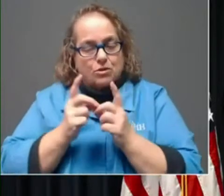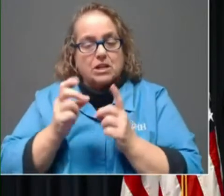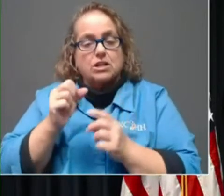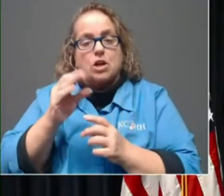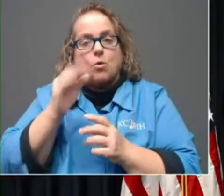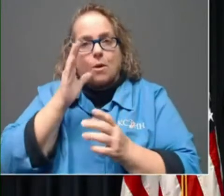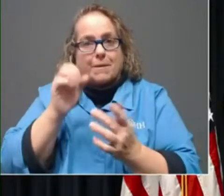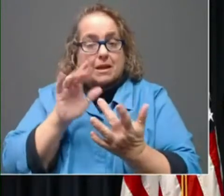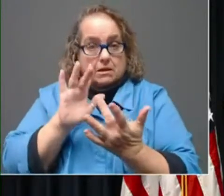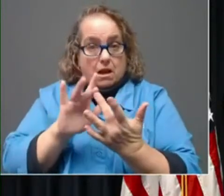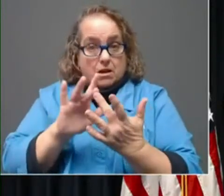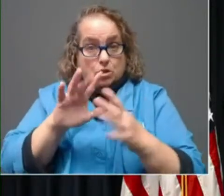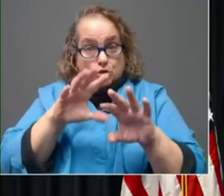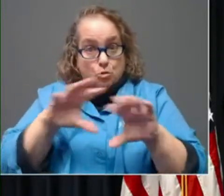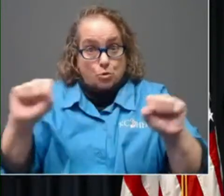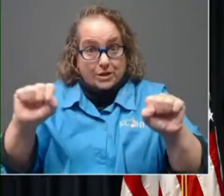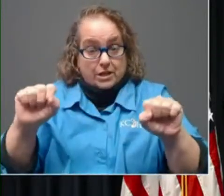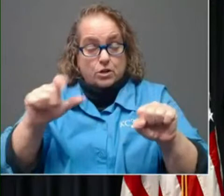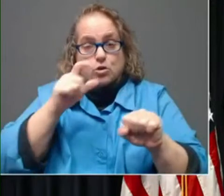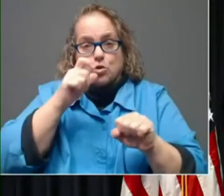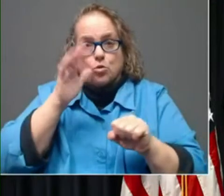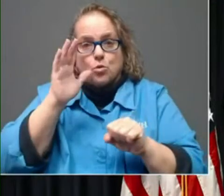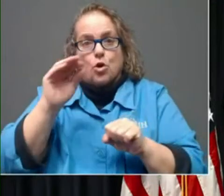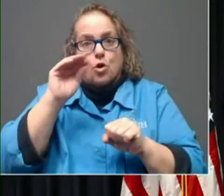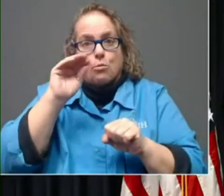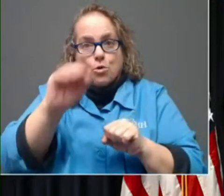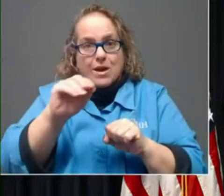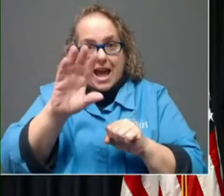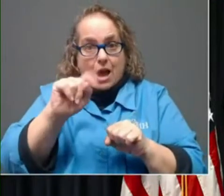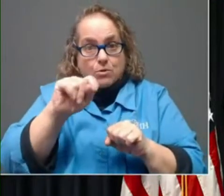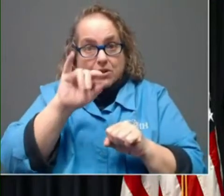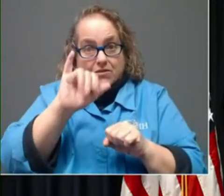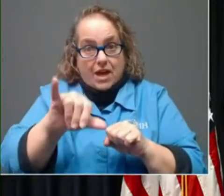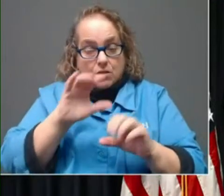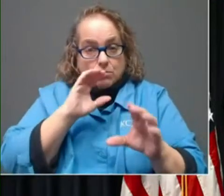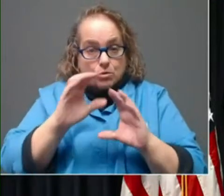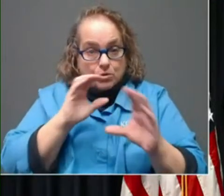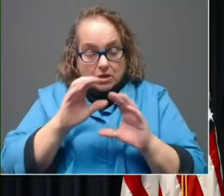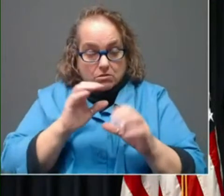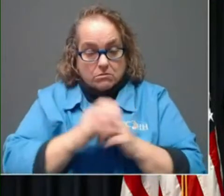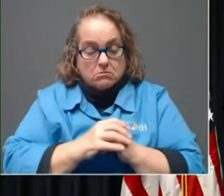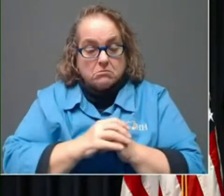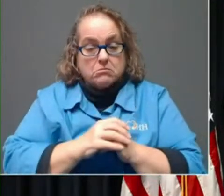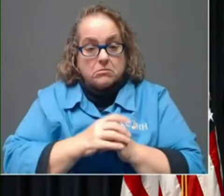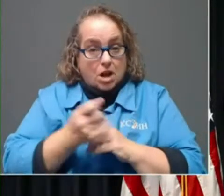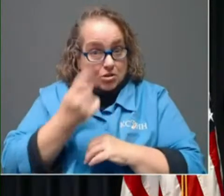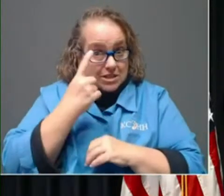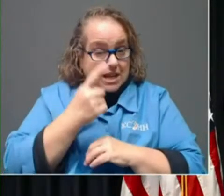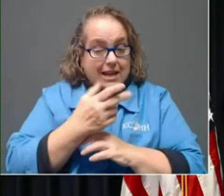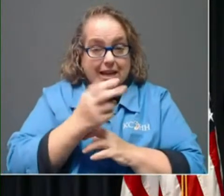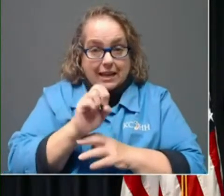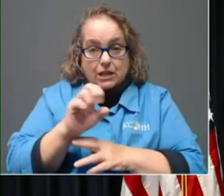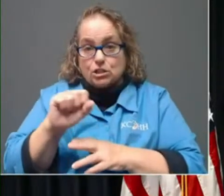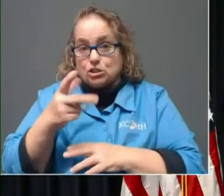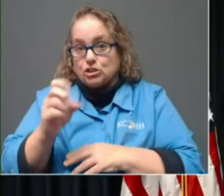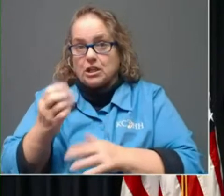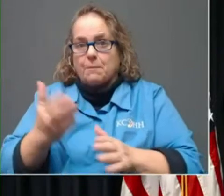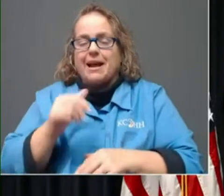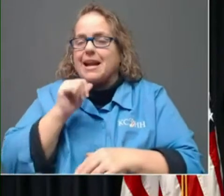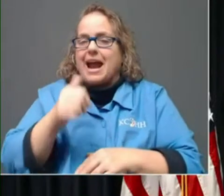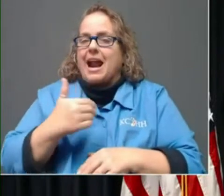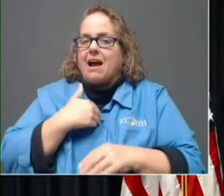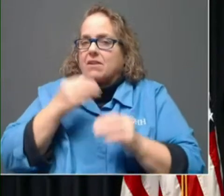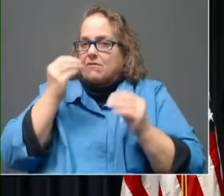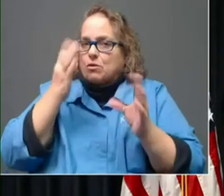superintendent who will put out that communication, but understand that he or she may not have the information